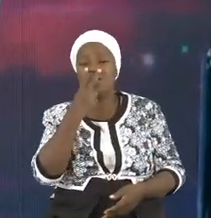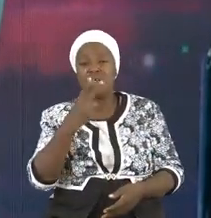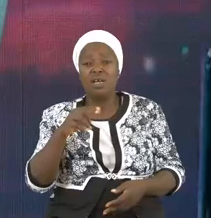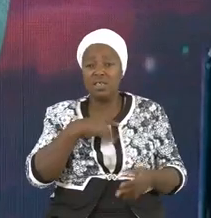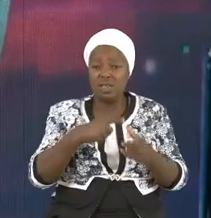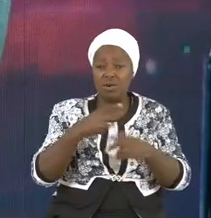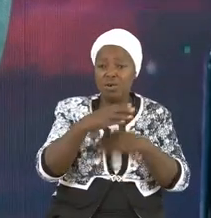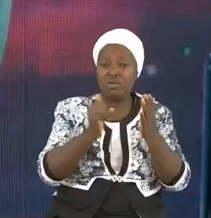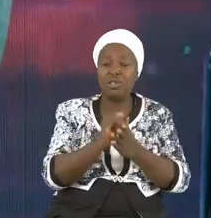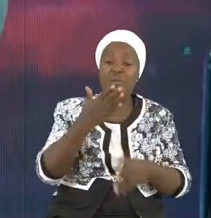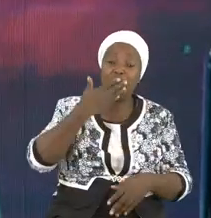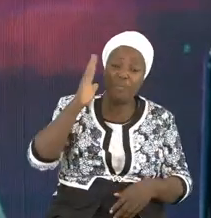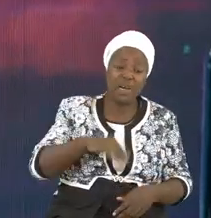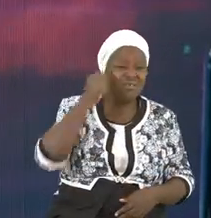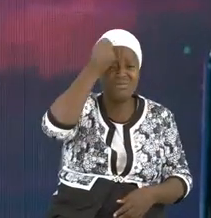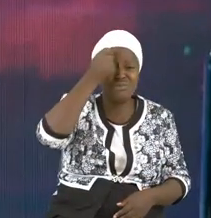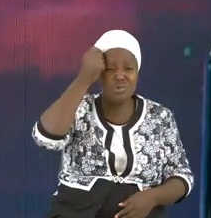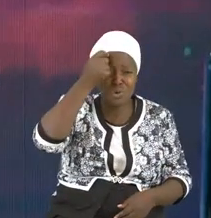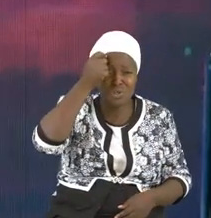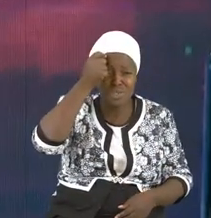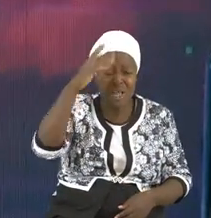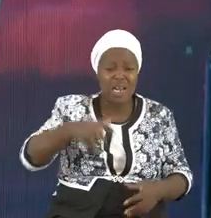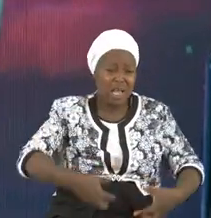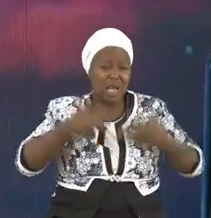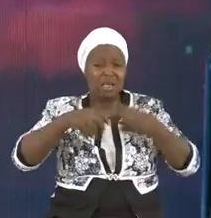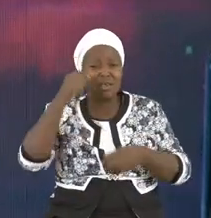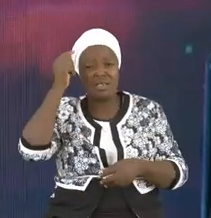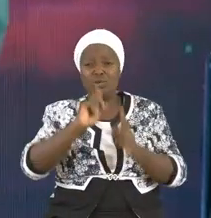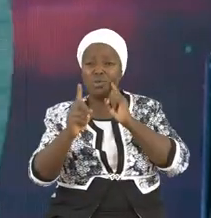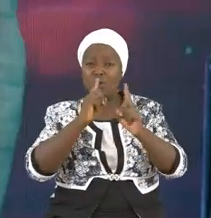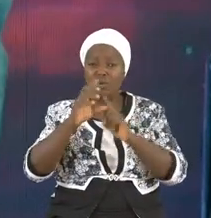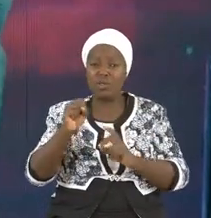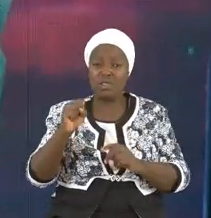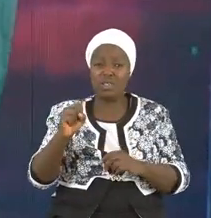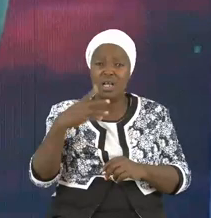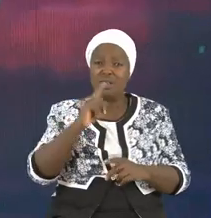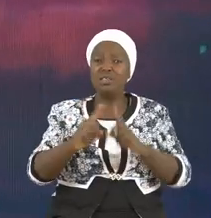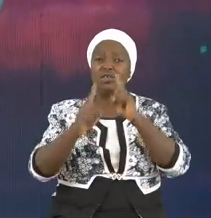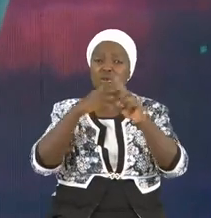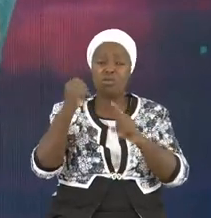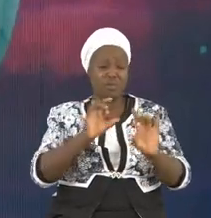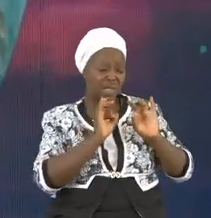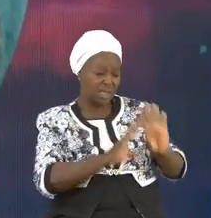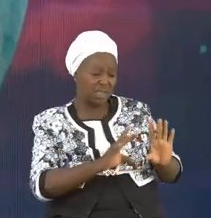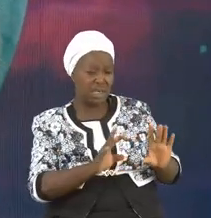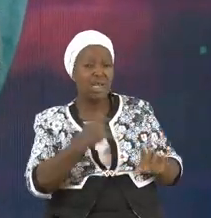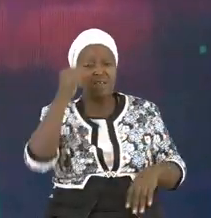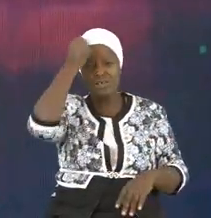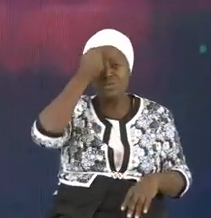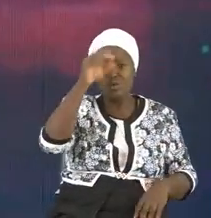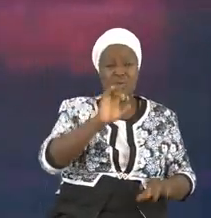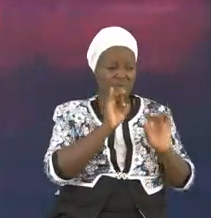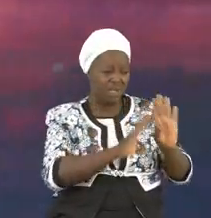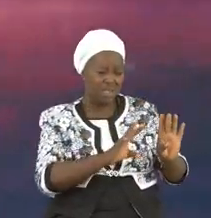thoughts, the angry thoughts, the thoughts of hatred, that injures me. And